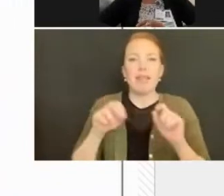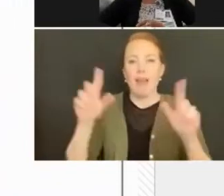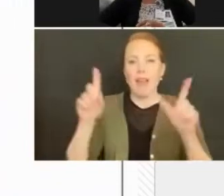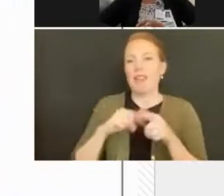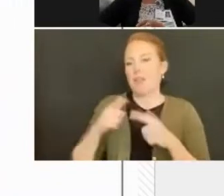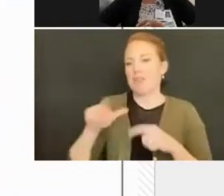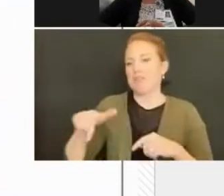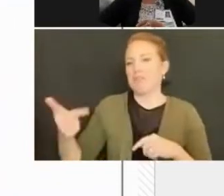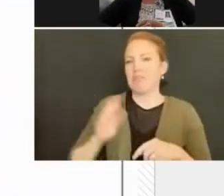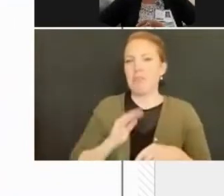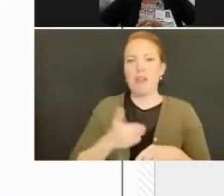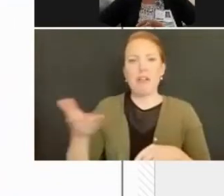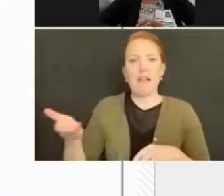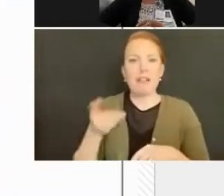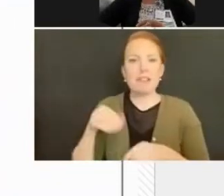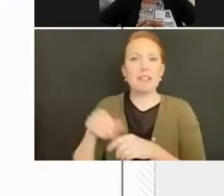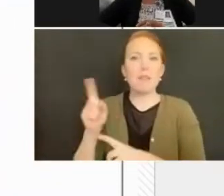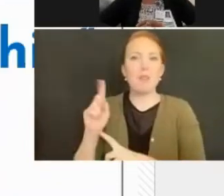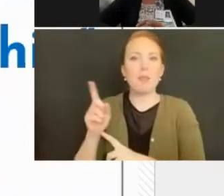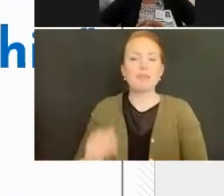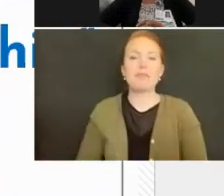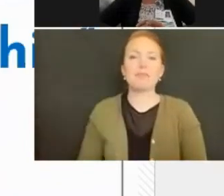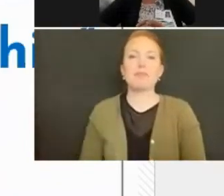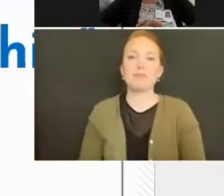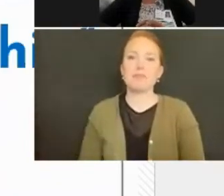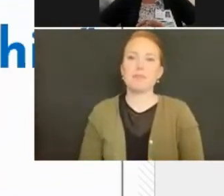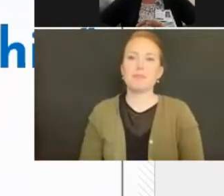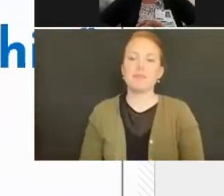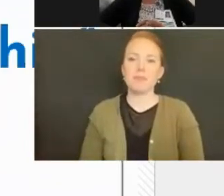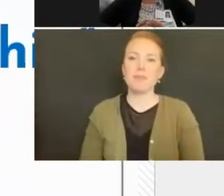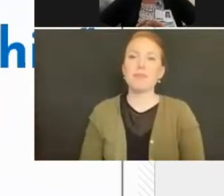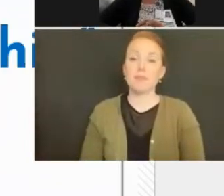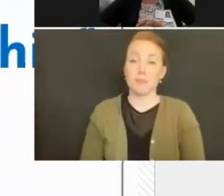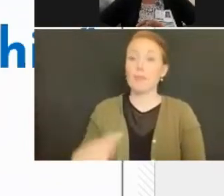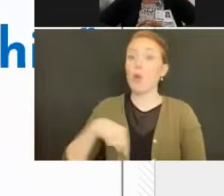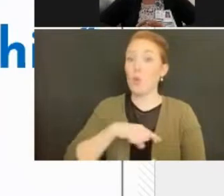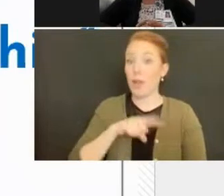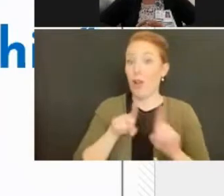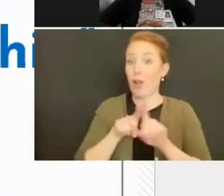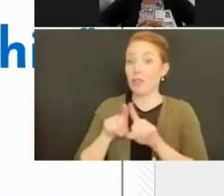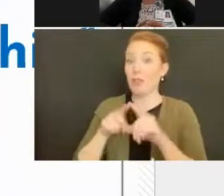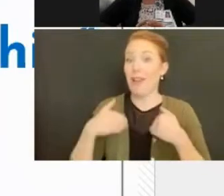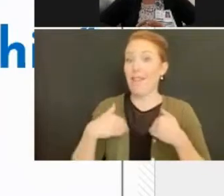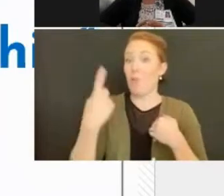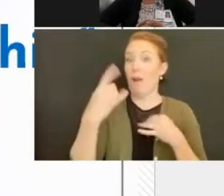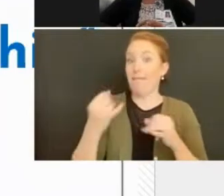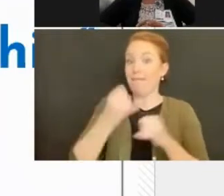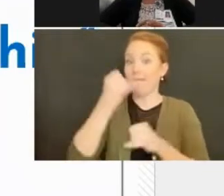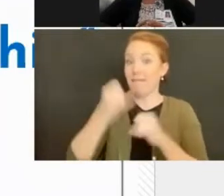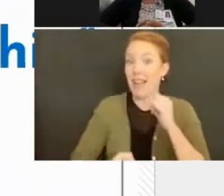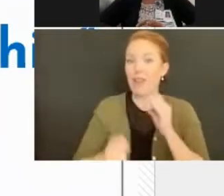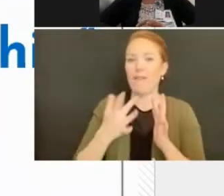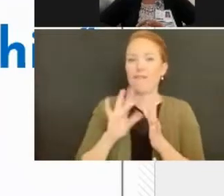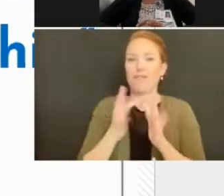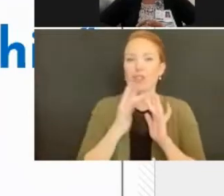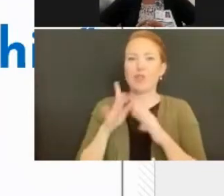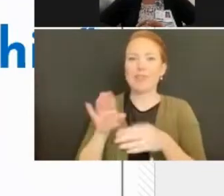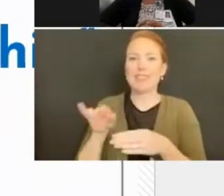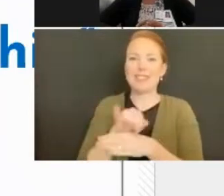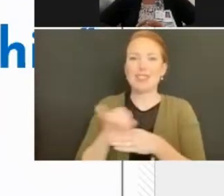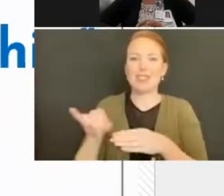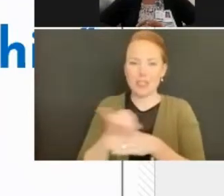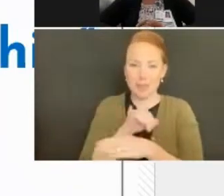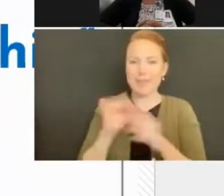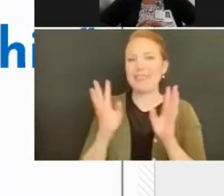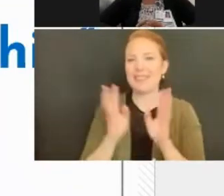moment. We also have one final virtual internship session, which